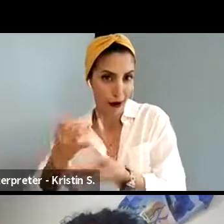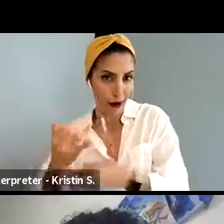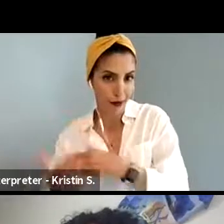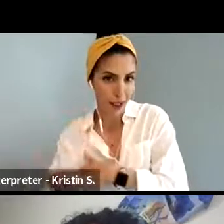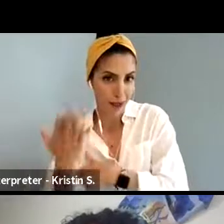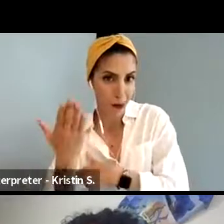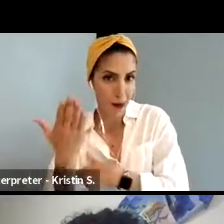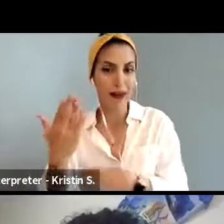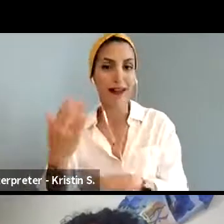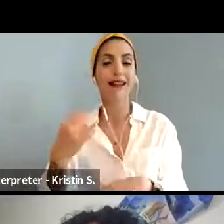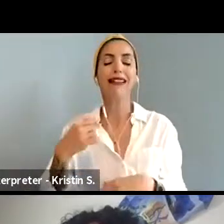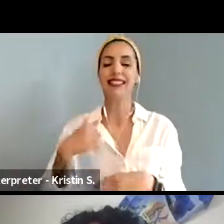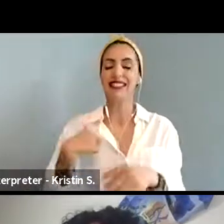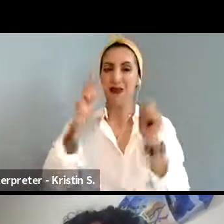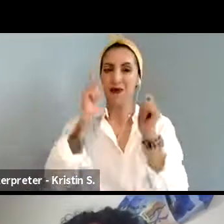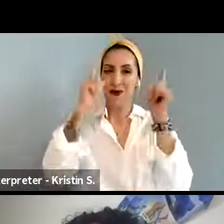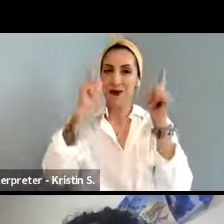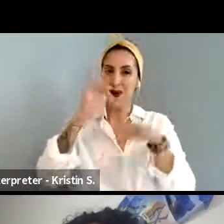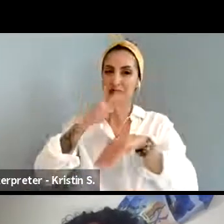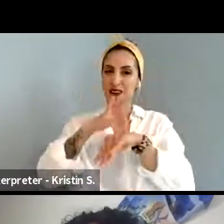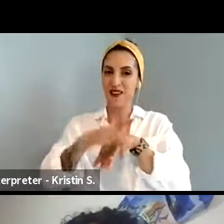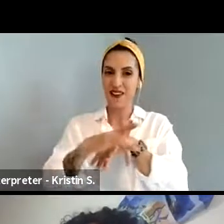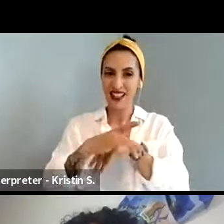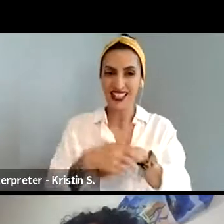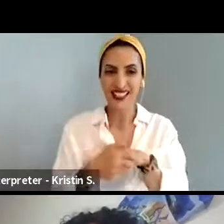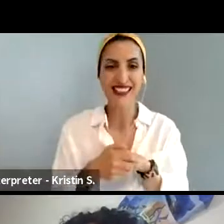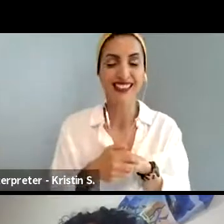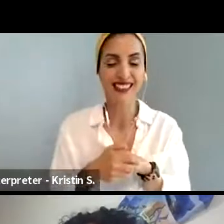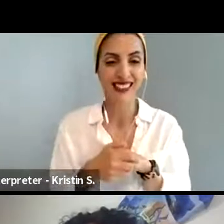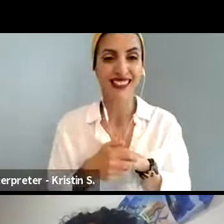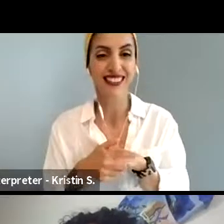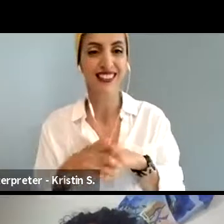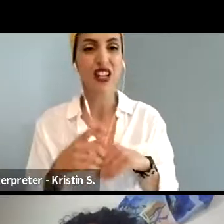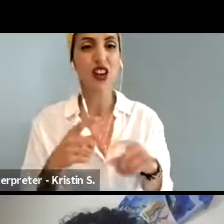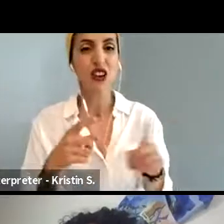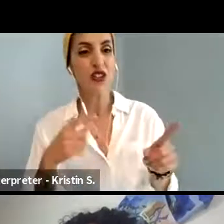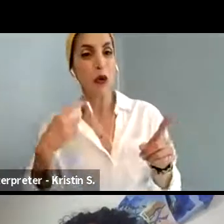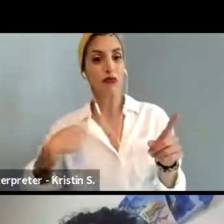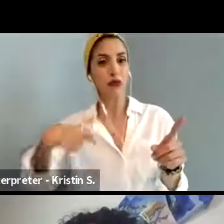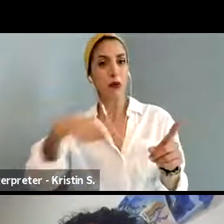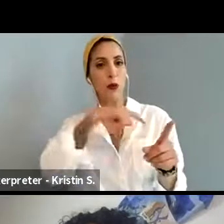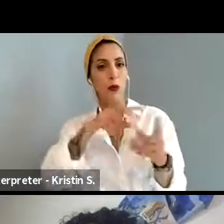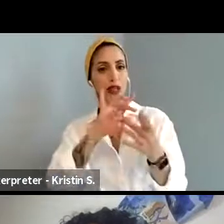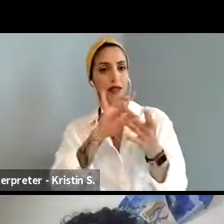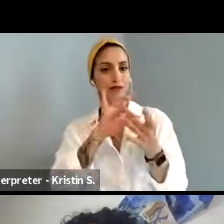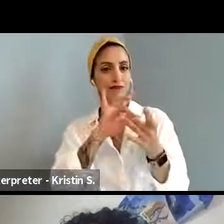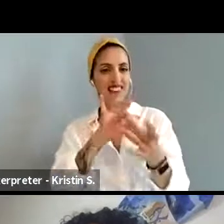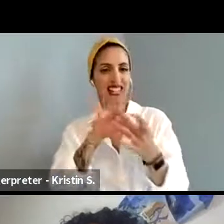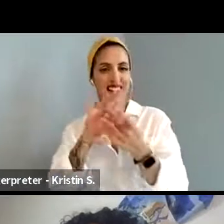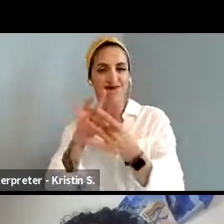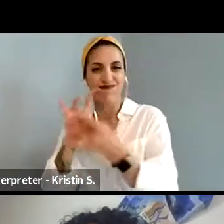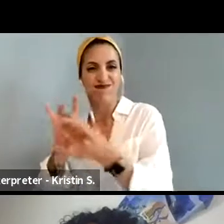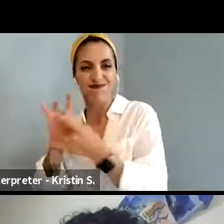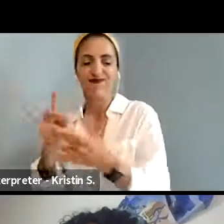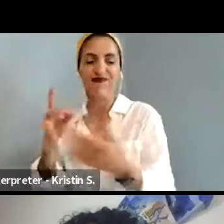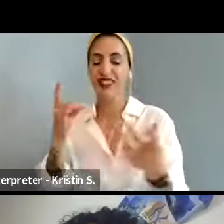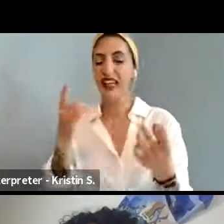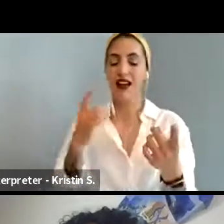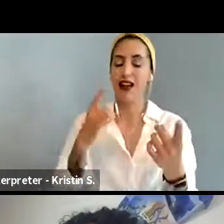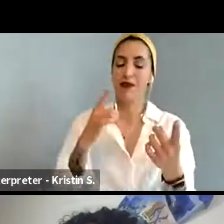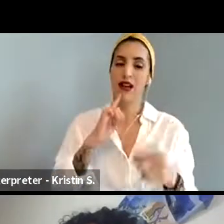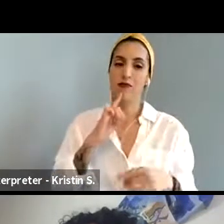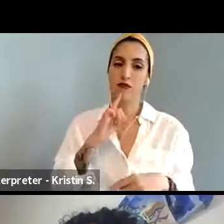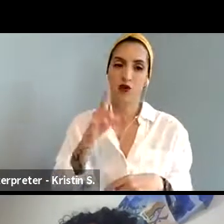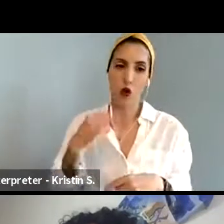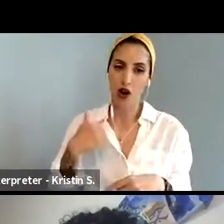It was an early morning. So we had a chance to connect one another. So I'm imagining we won't get through all the questions and I could keep